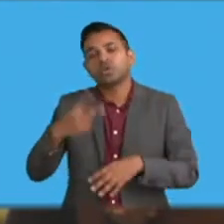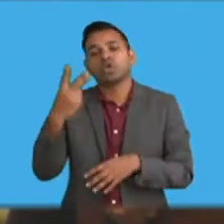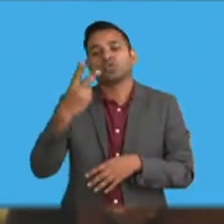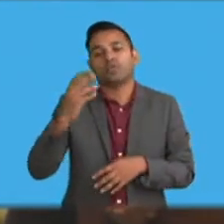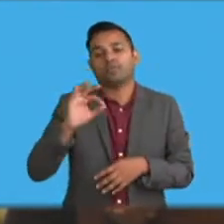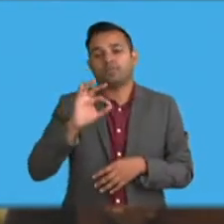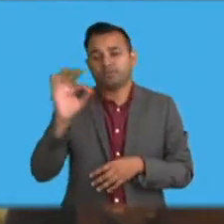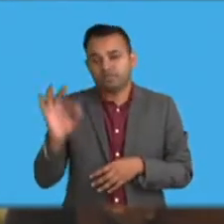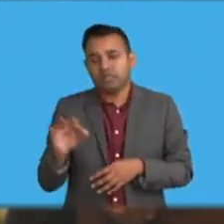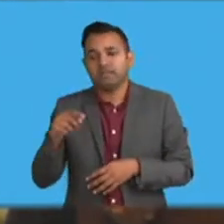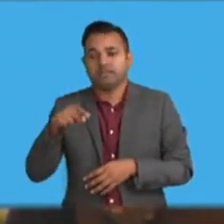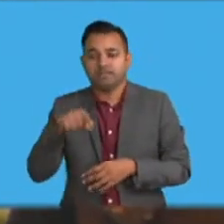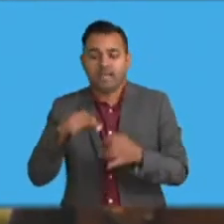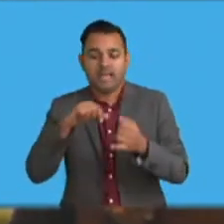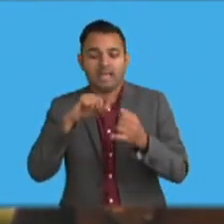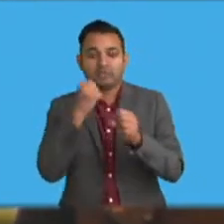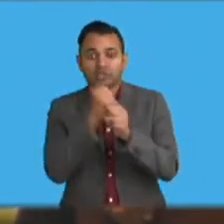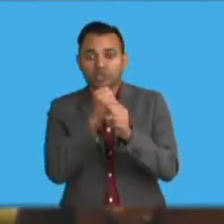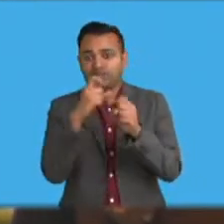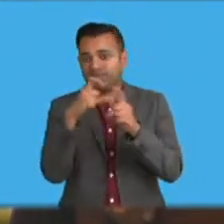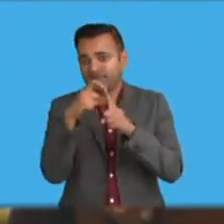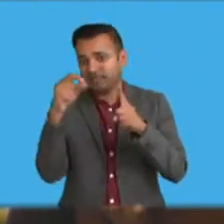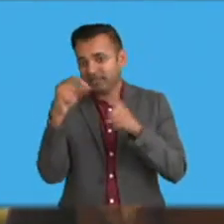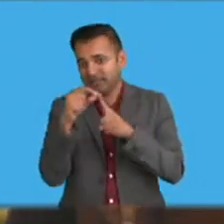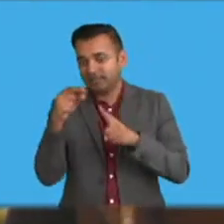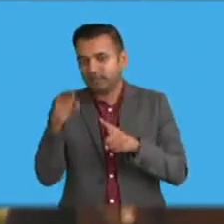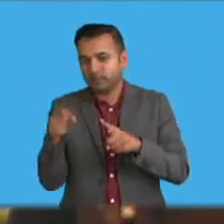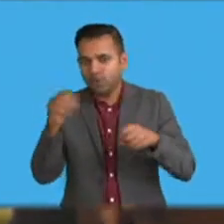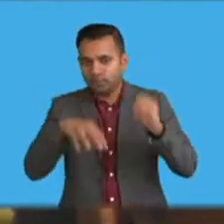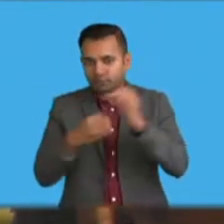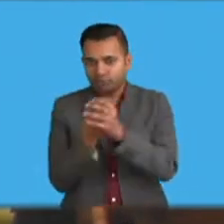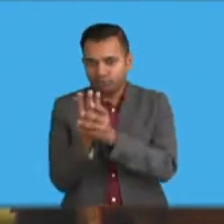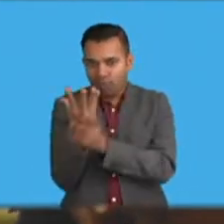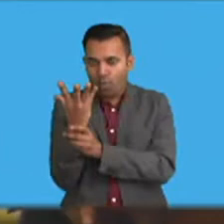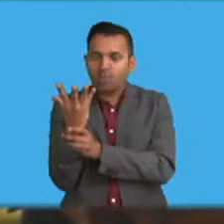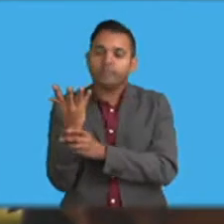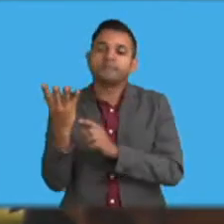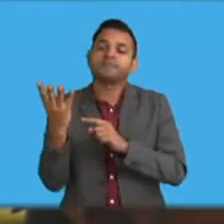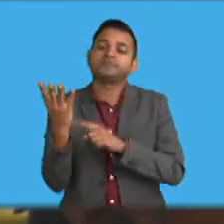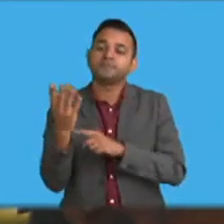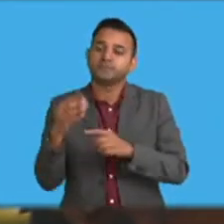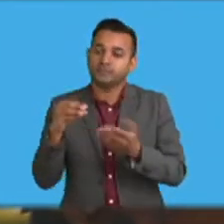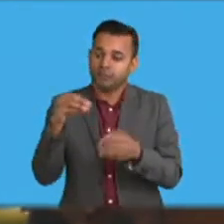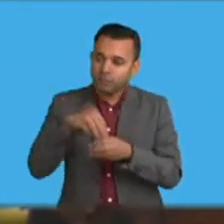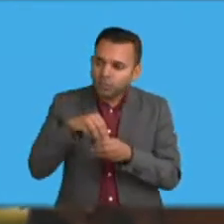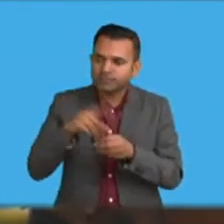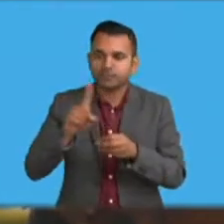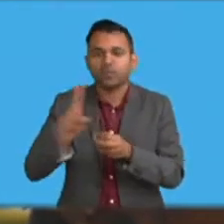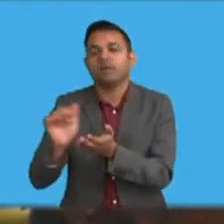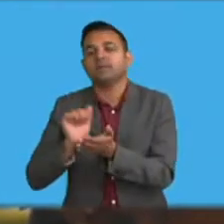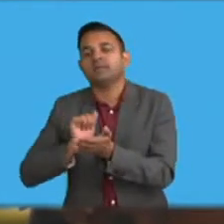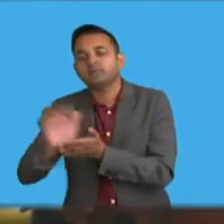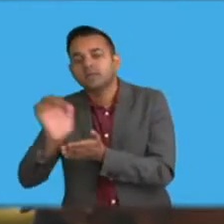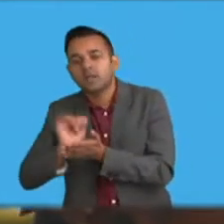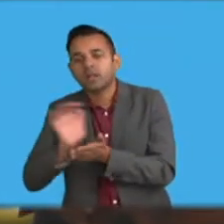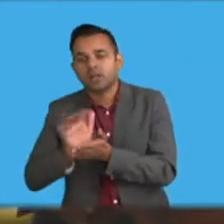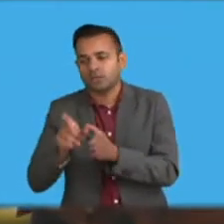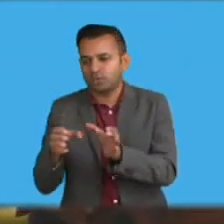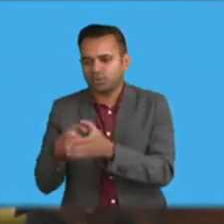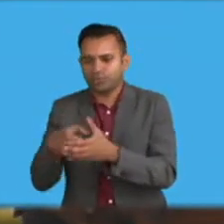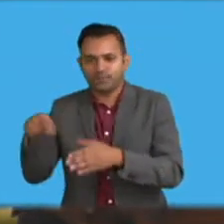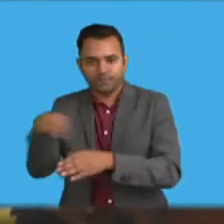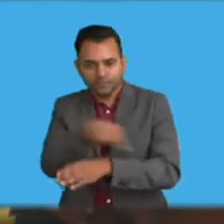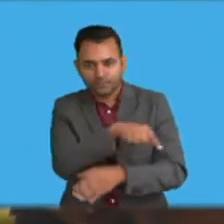of these MSMEs are concentrated in the primary retail and services sector. This is an indication, Madam Speaker, of the significance of